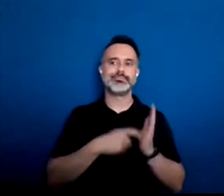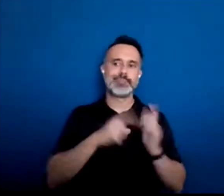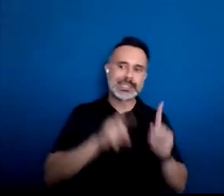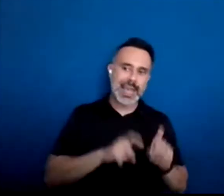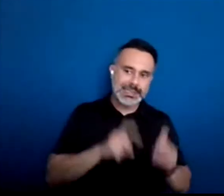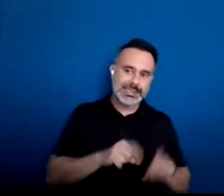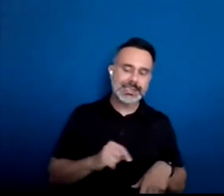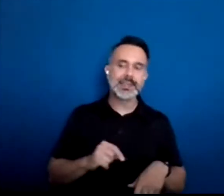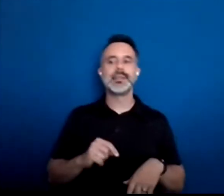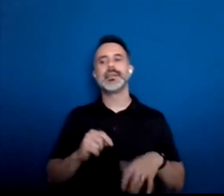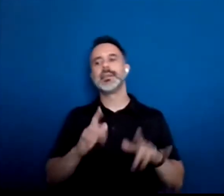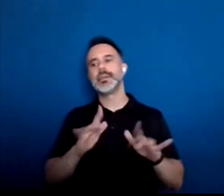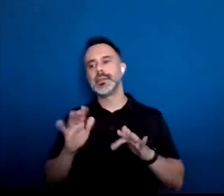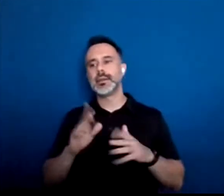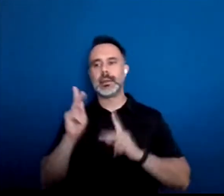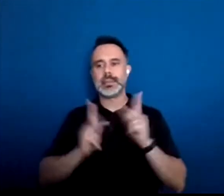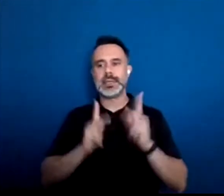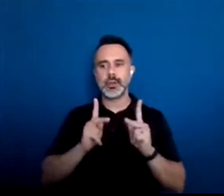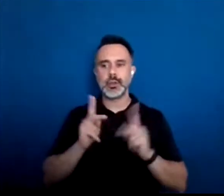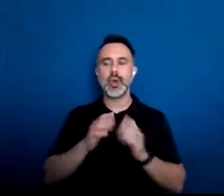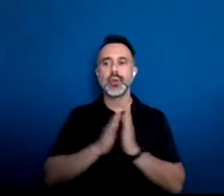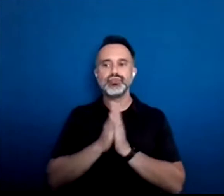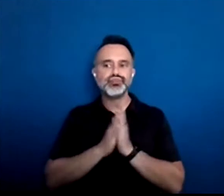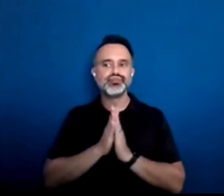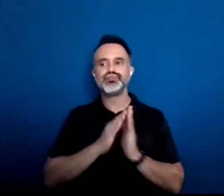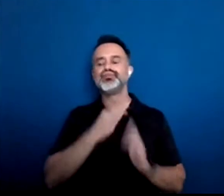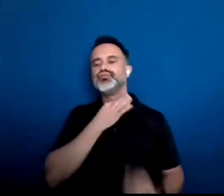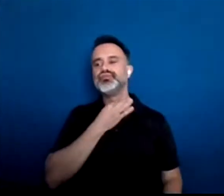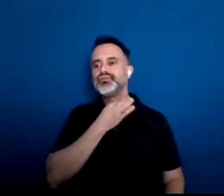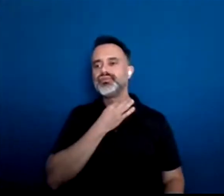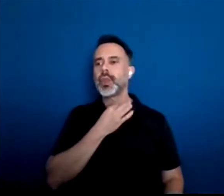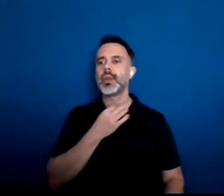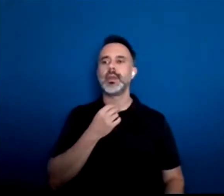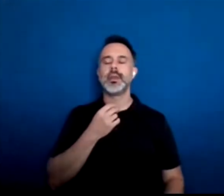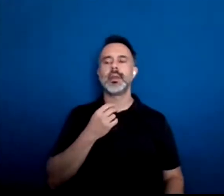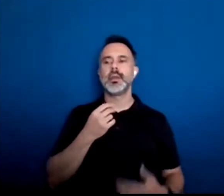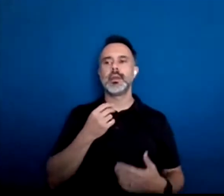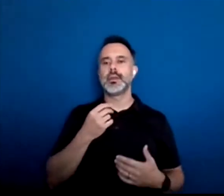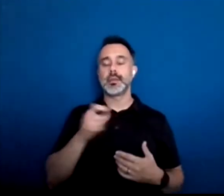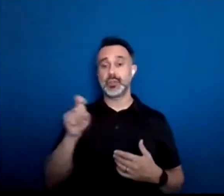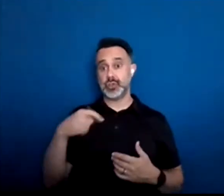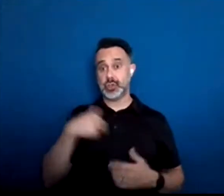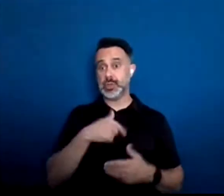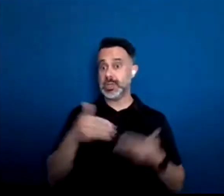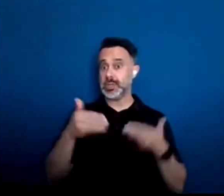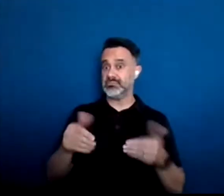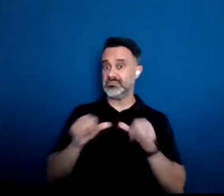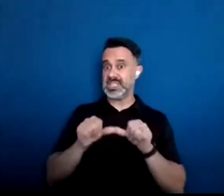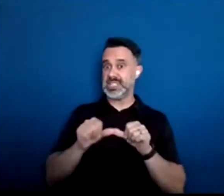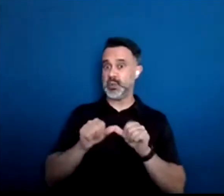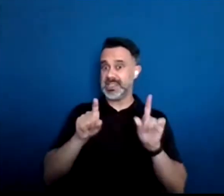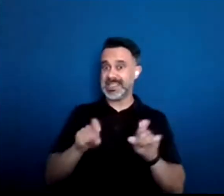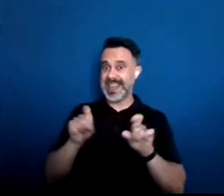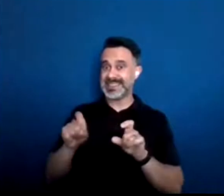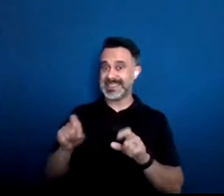so, folks are interested about what is, should we continue to get tested moving forward and what does